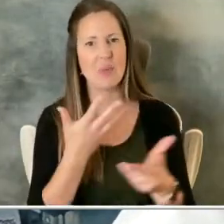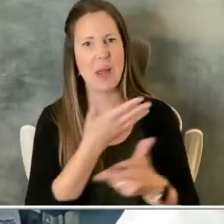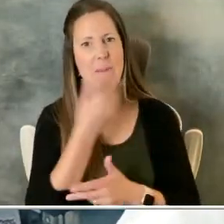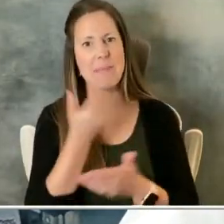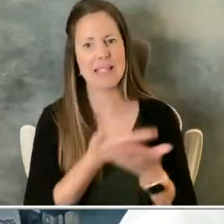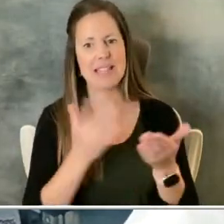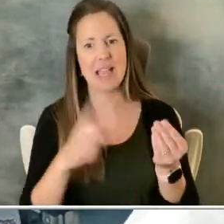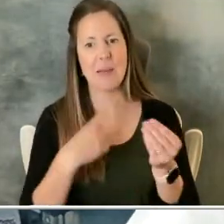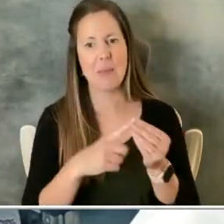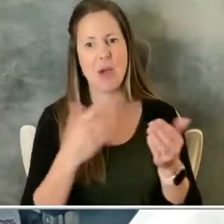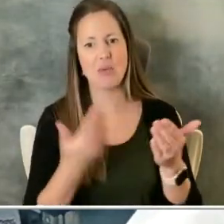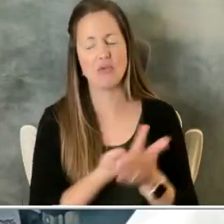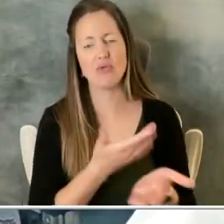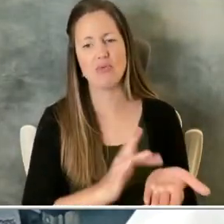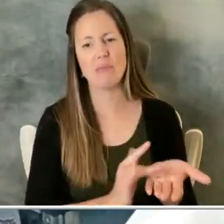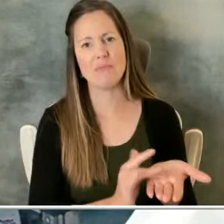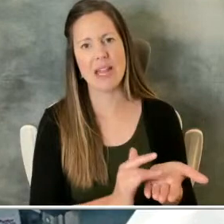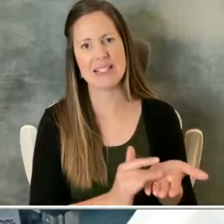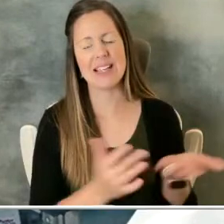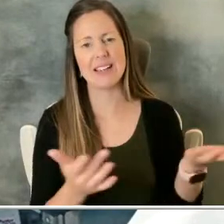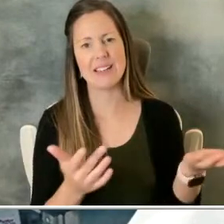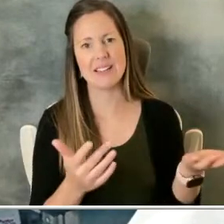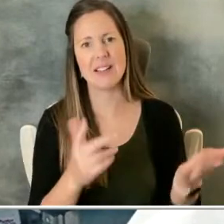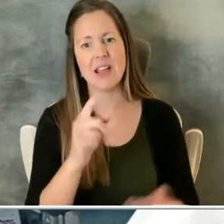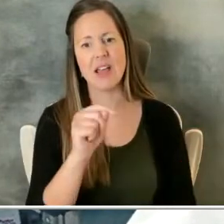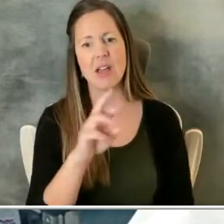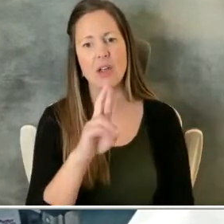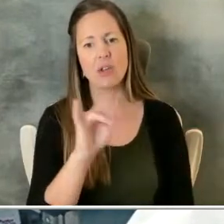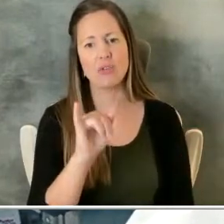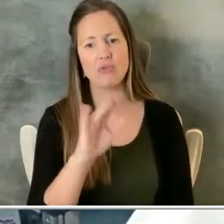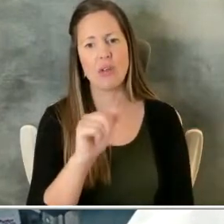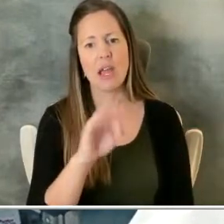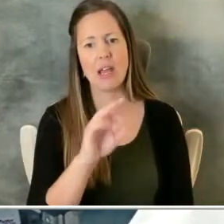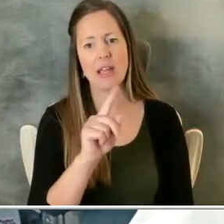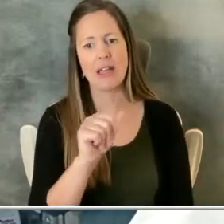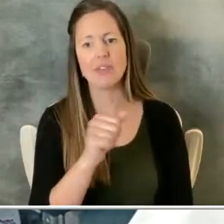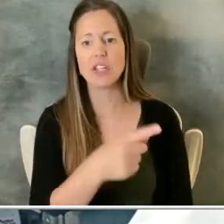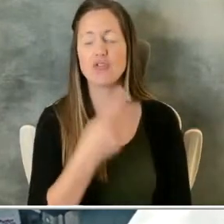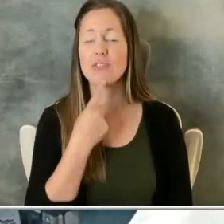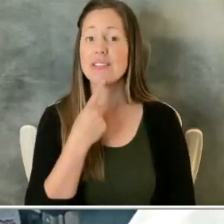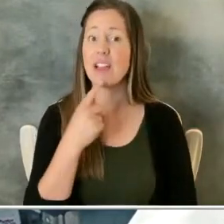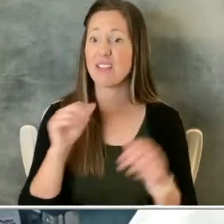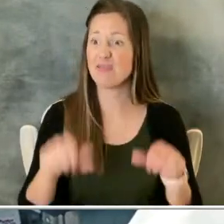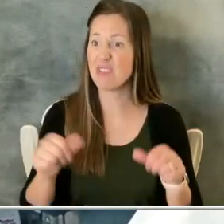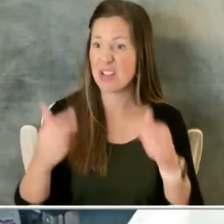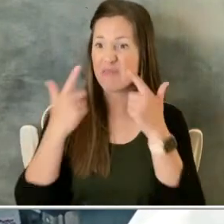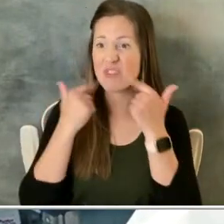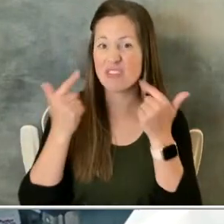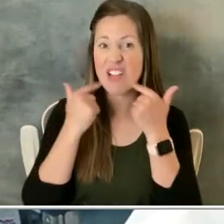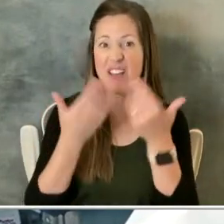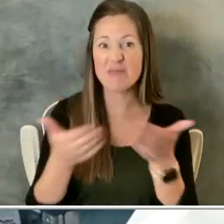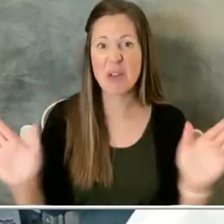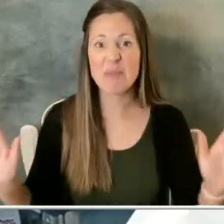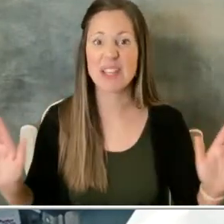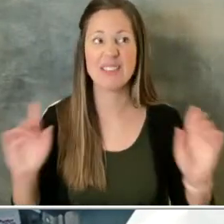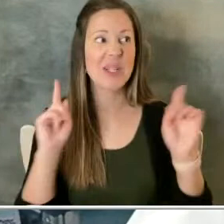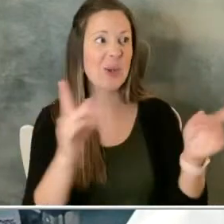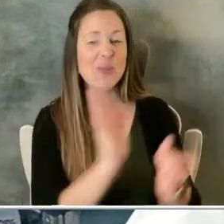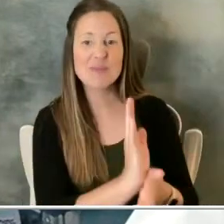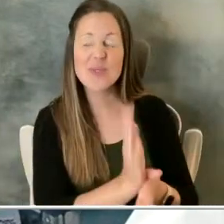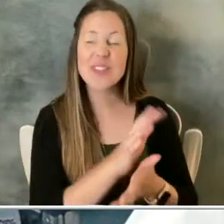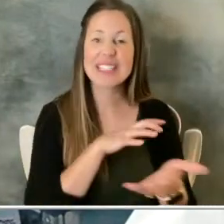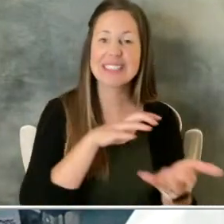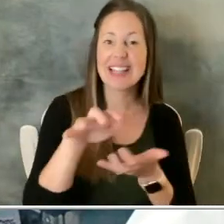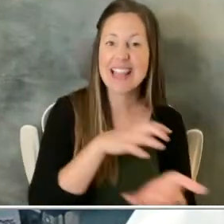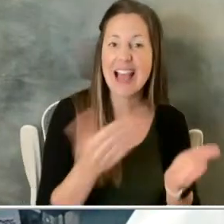Trikafta. And she told me it is being able to laugh in public, to be able to go to the movie and laugh again, to be able to sit down and go